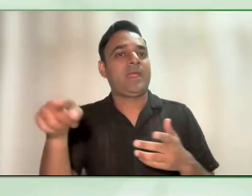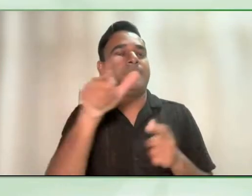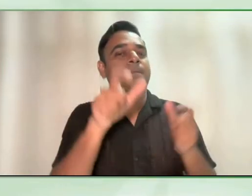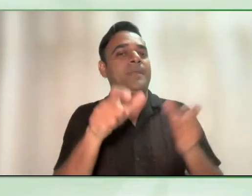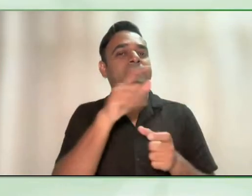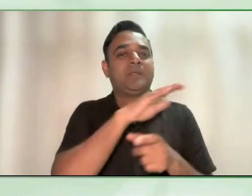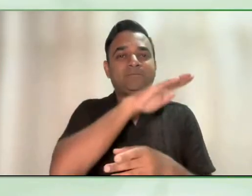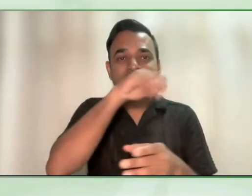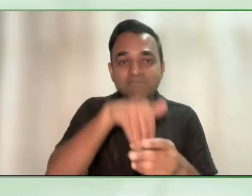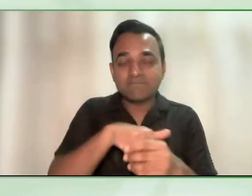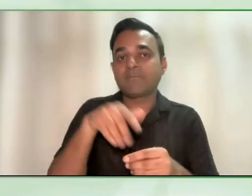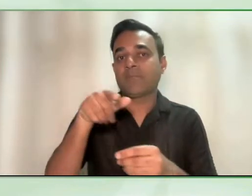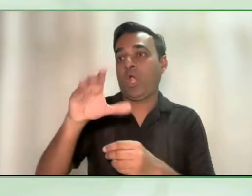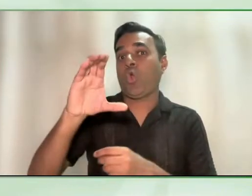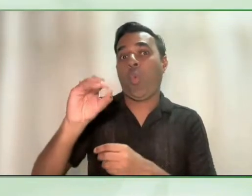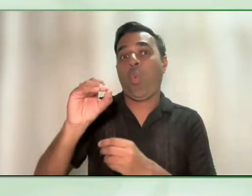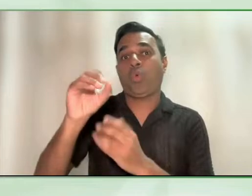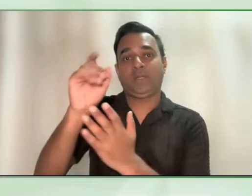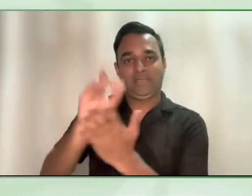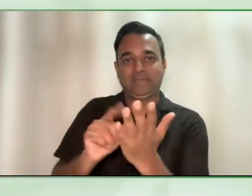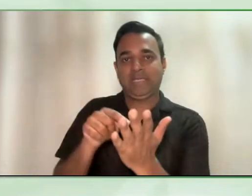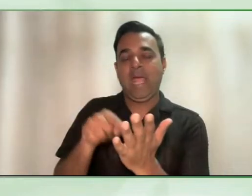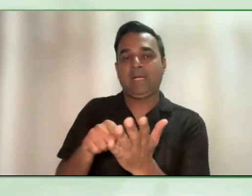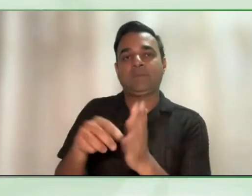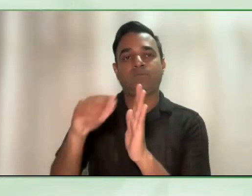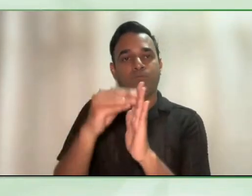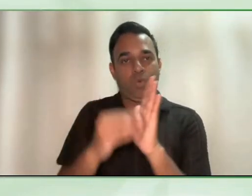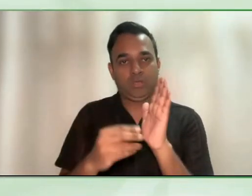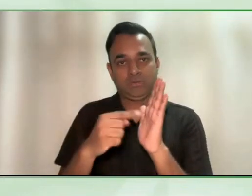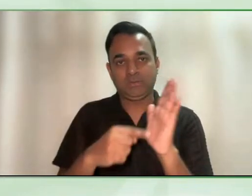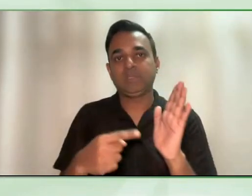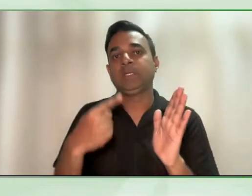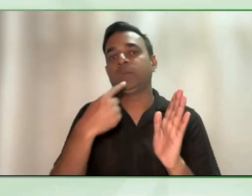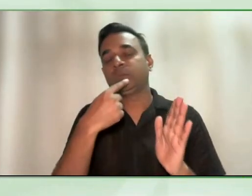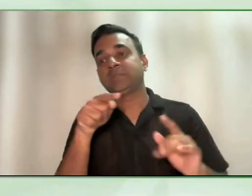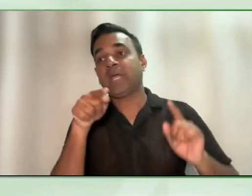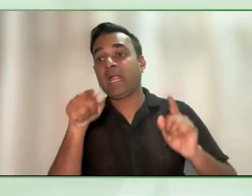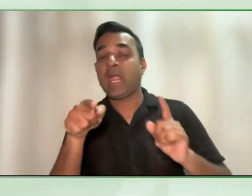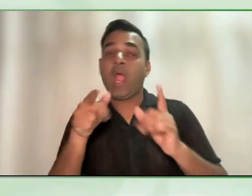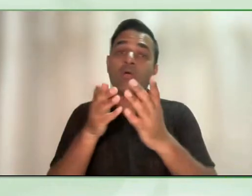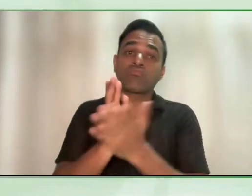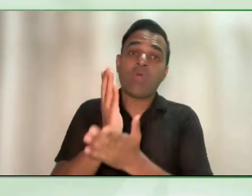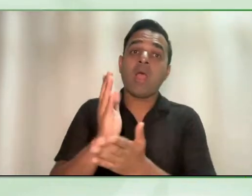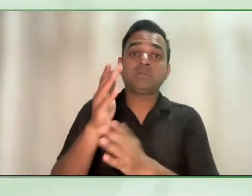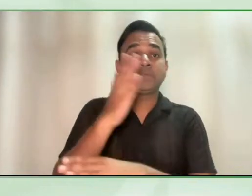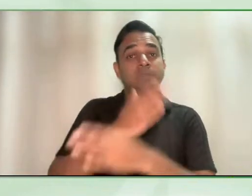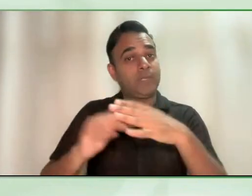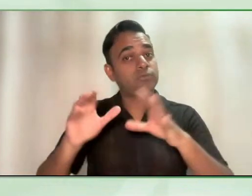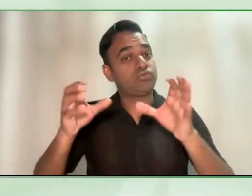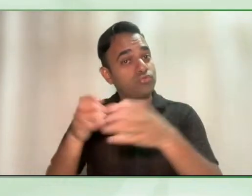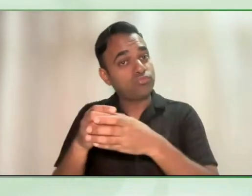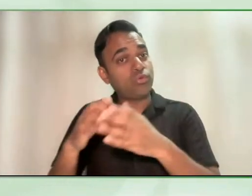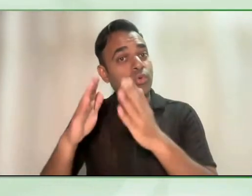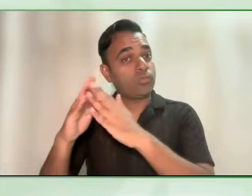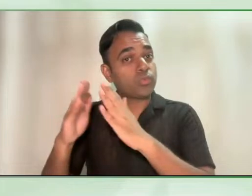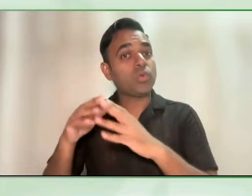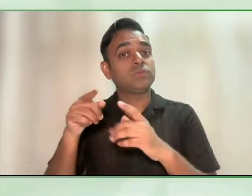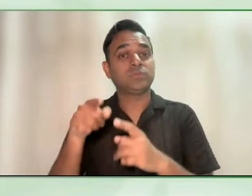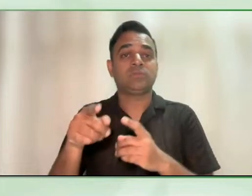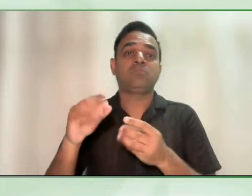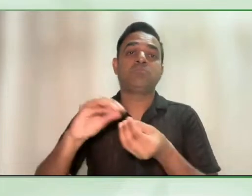needs and priorities are, and putting that into a policy is the most effective way. So a very simple